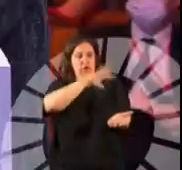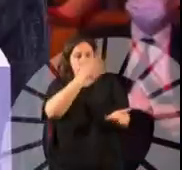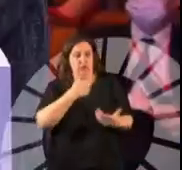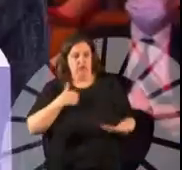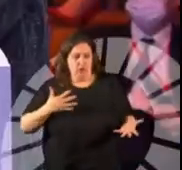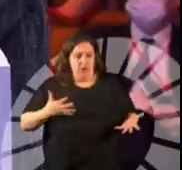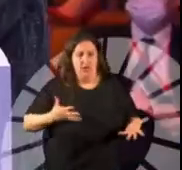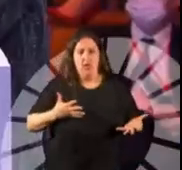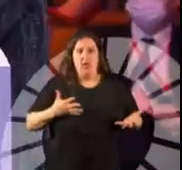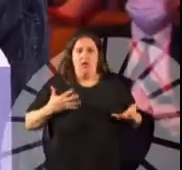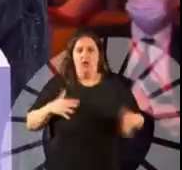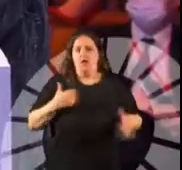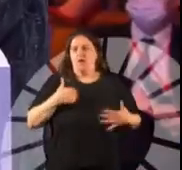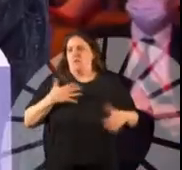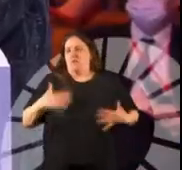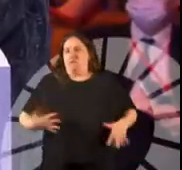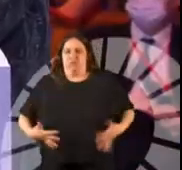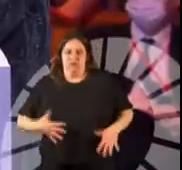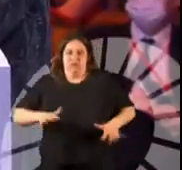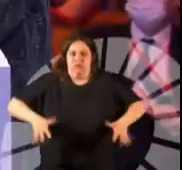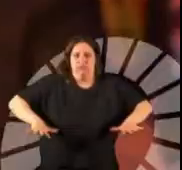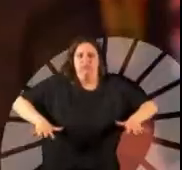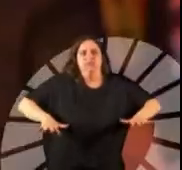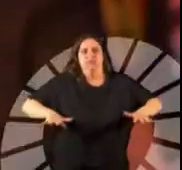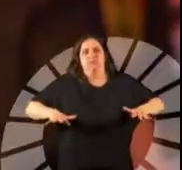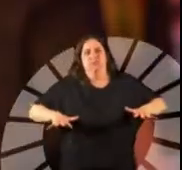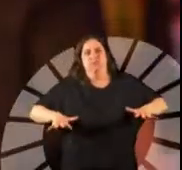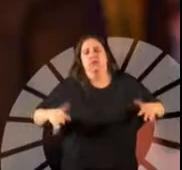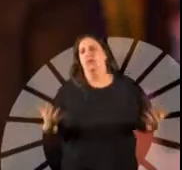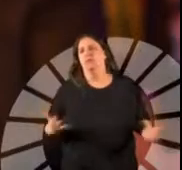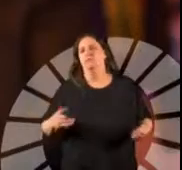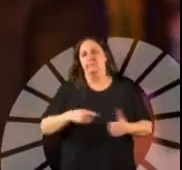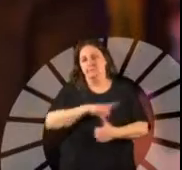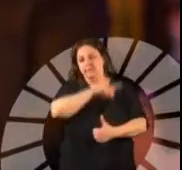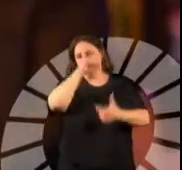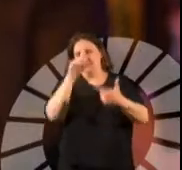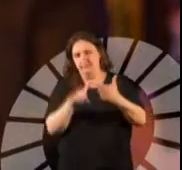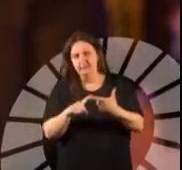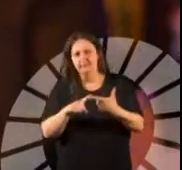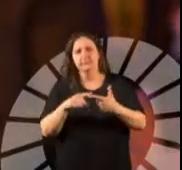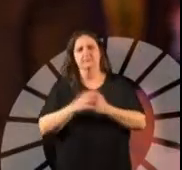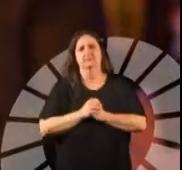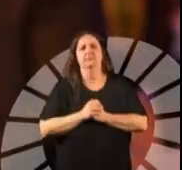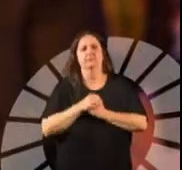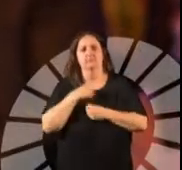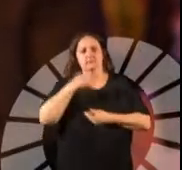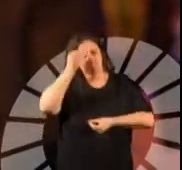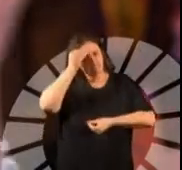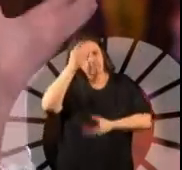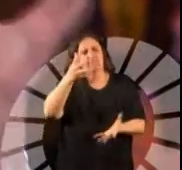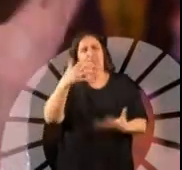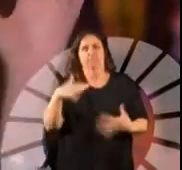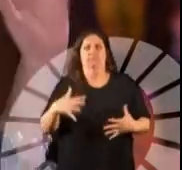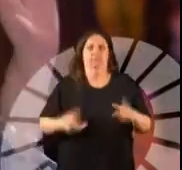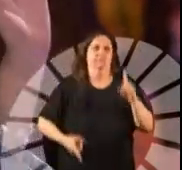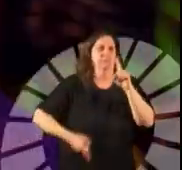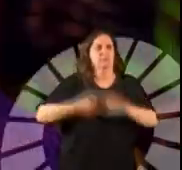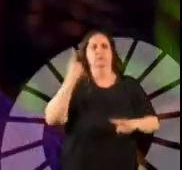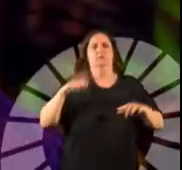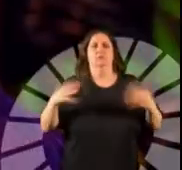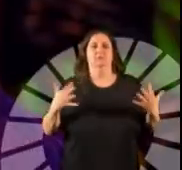to the table. I think it's really important to talk about. And it's about climate justice. I think it's something